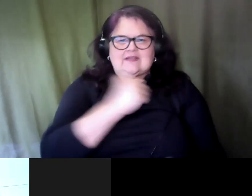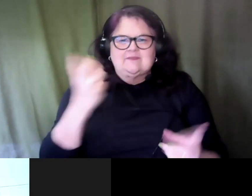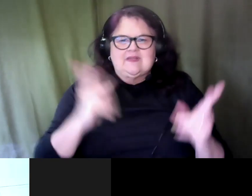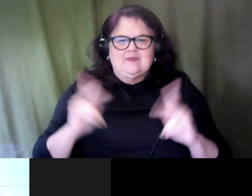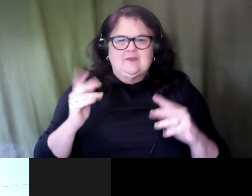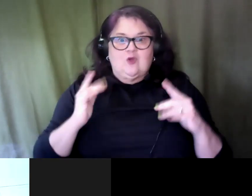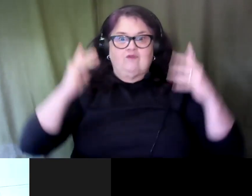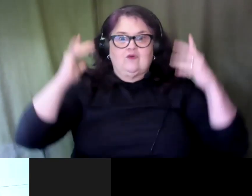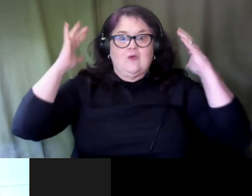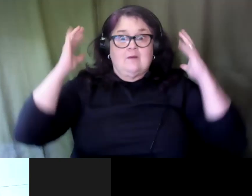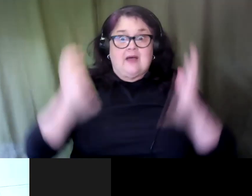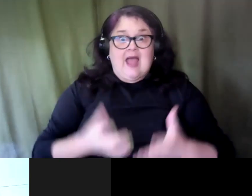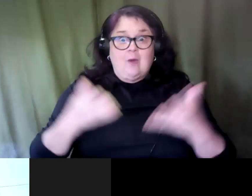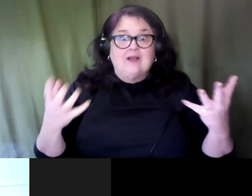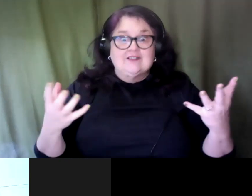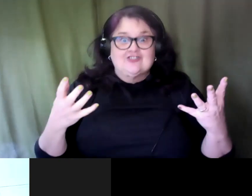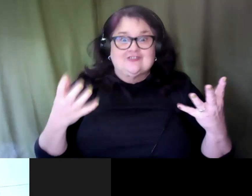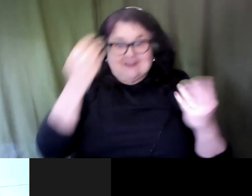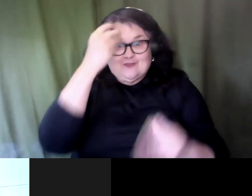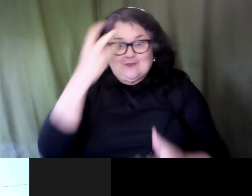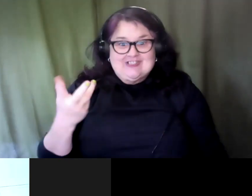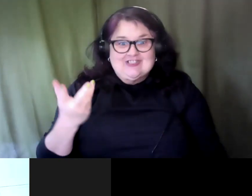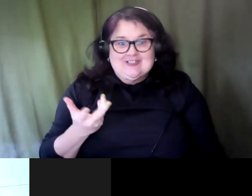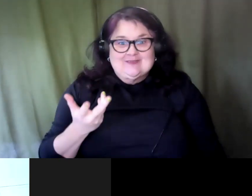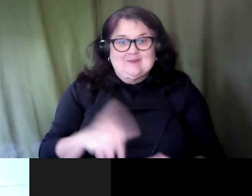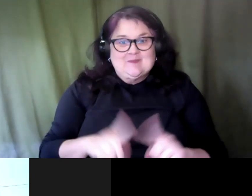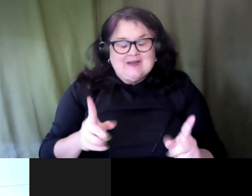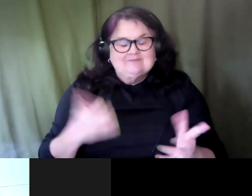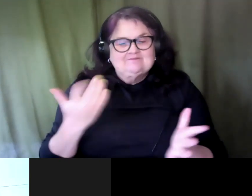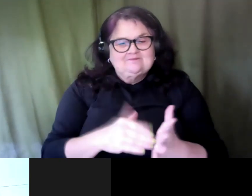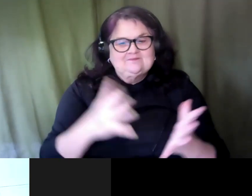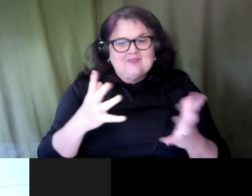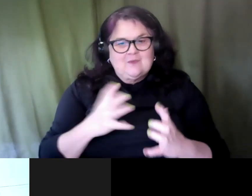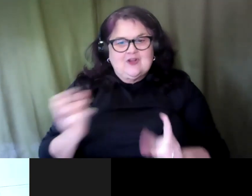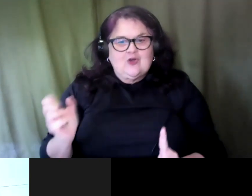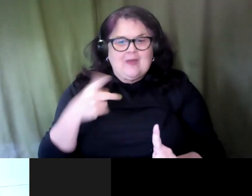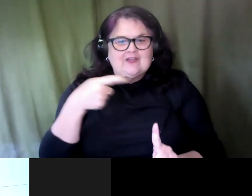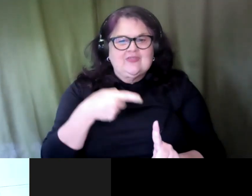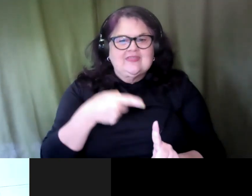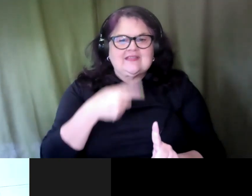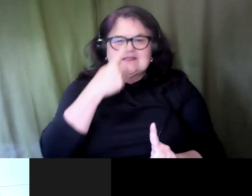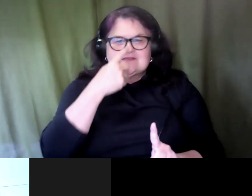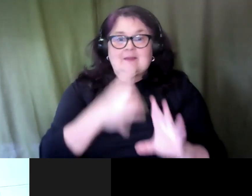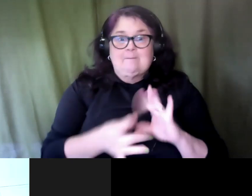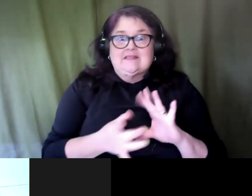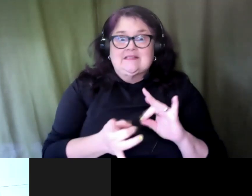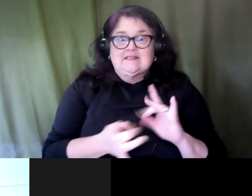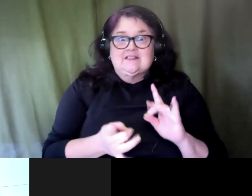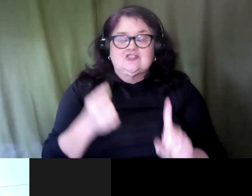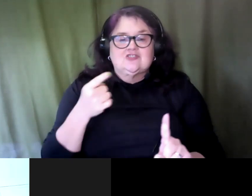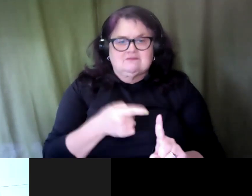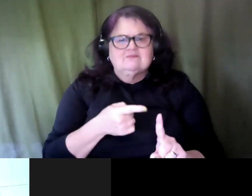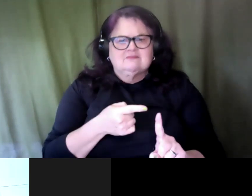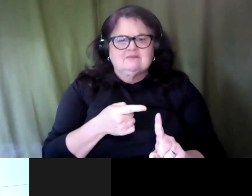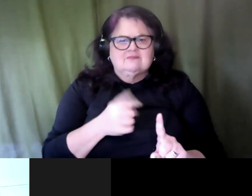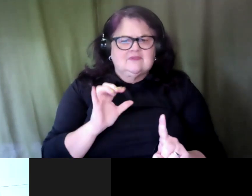overwhelmed by the quantity of it. And, but again, just want to circle back to this message of, this is